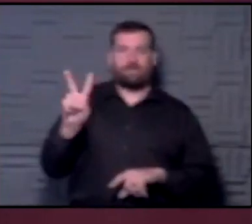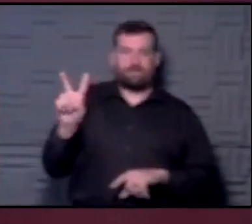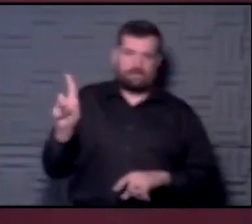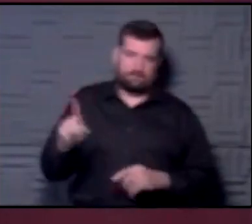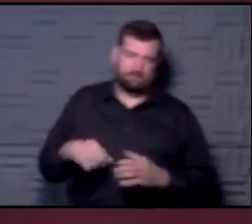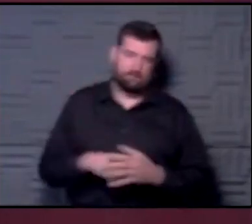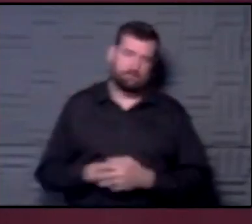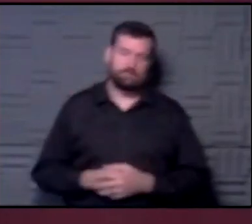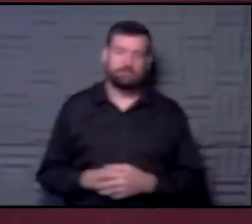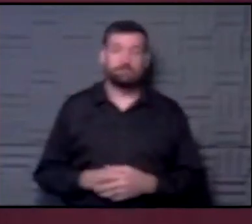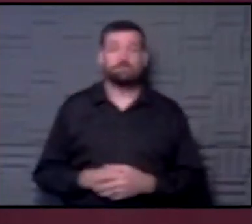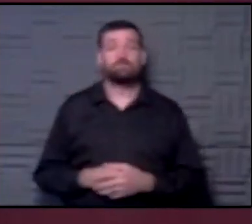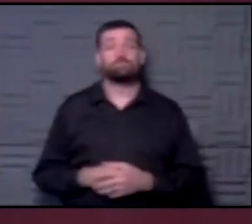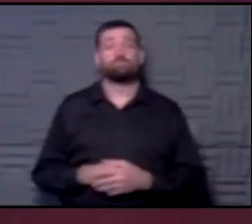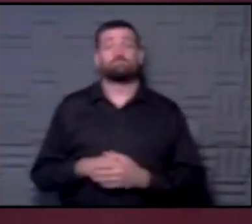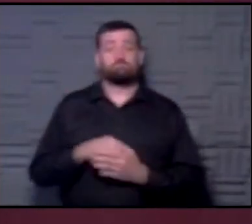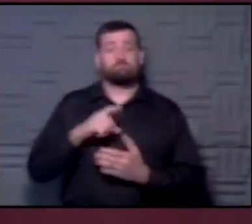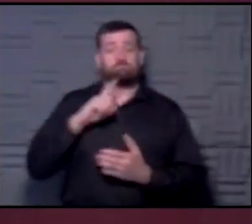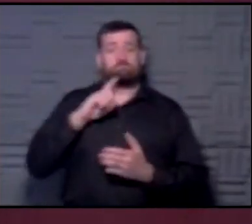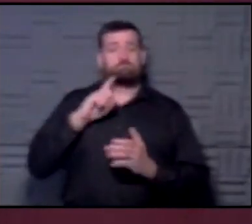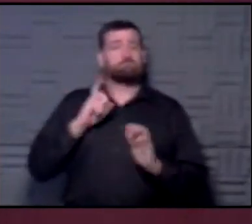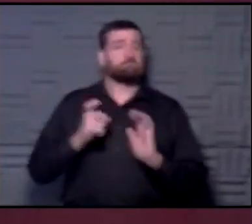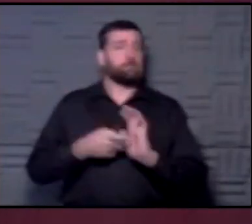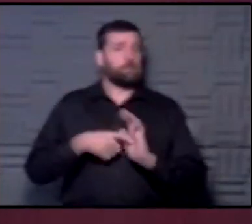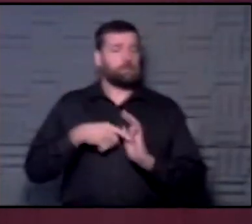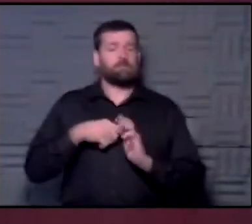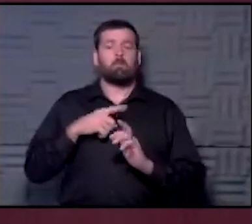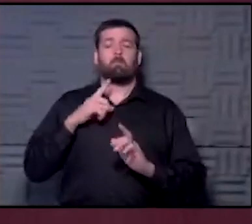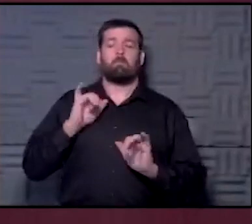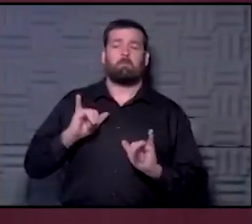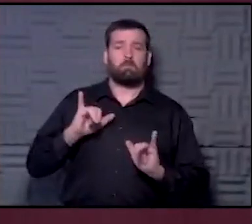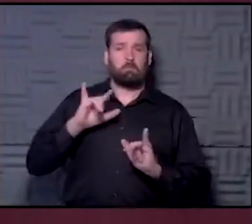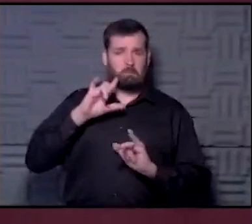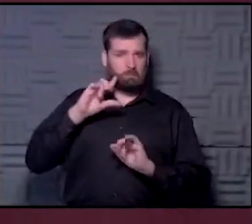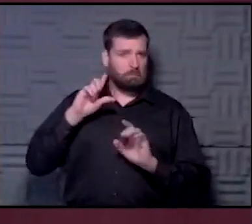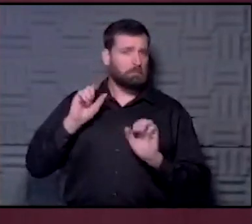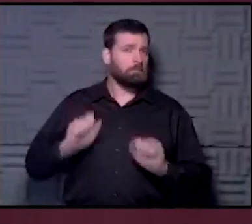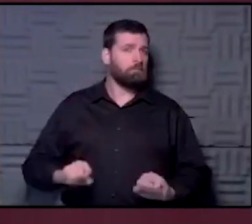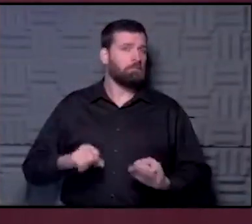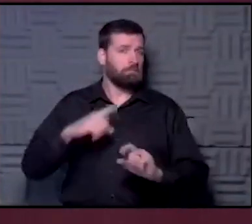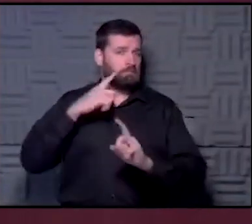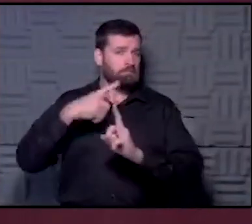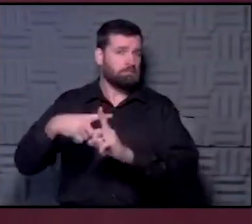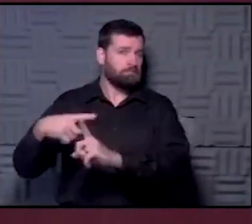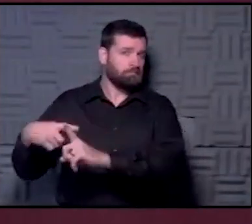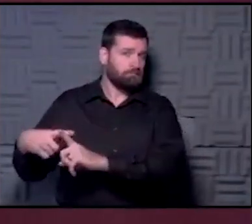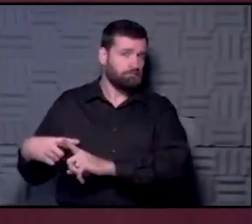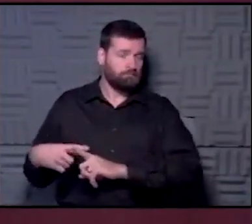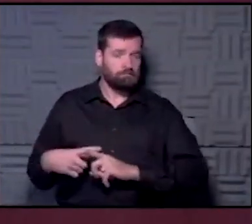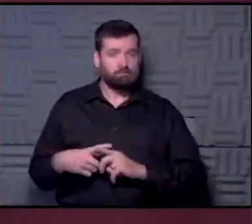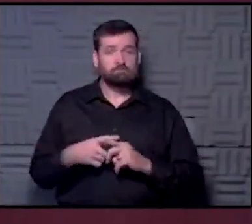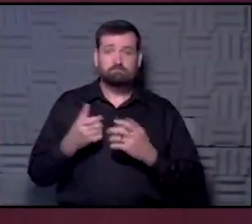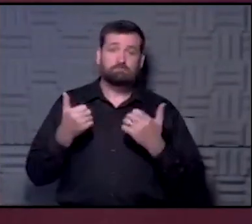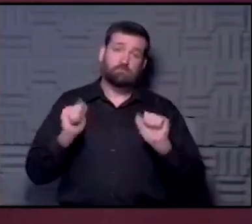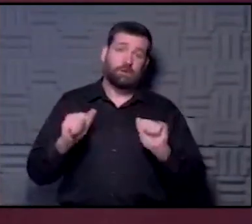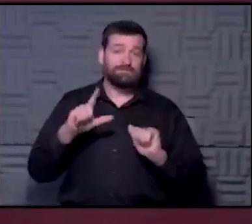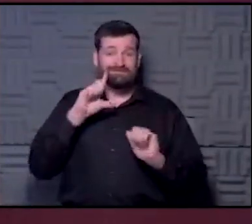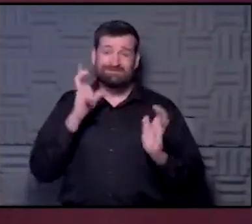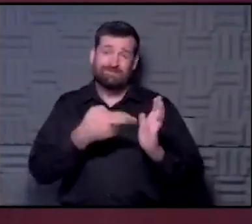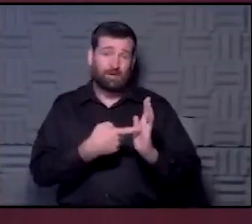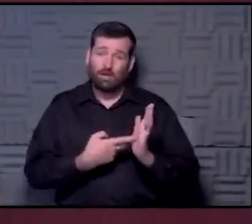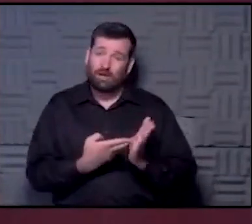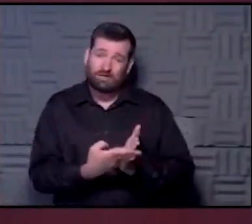definitely something that's come across our table is promising evidence, and let's give it a try, because quite